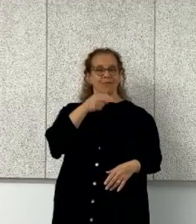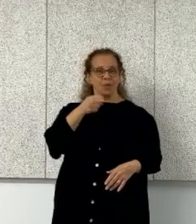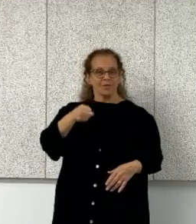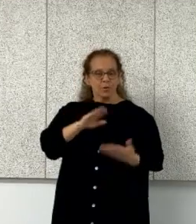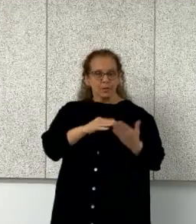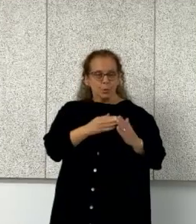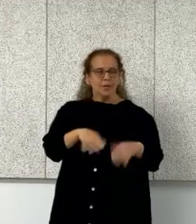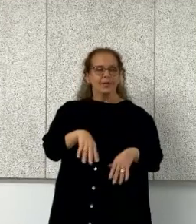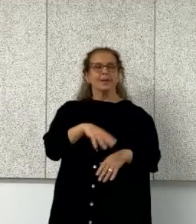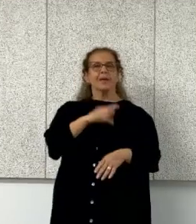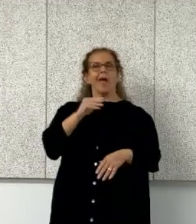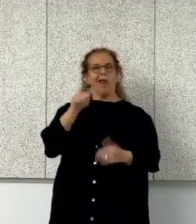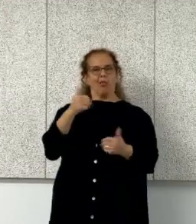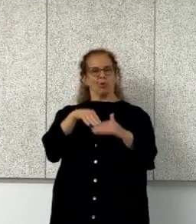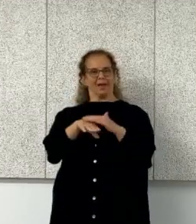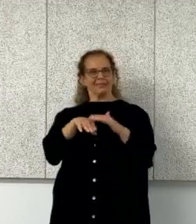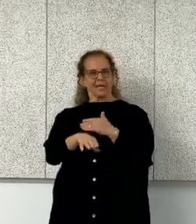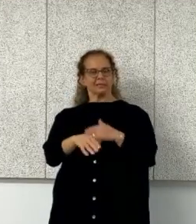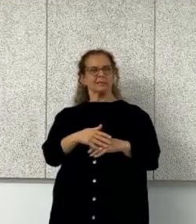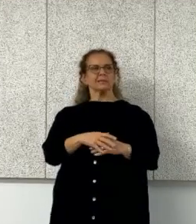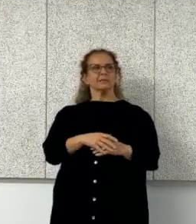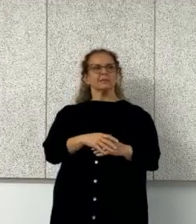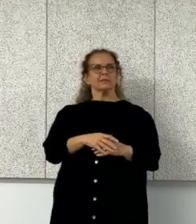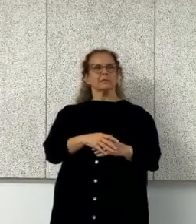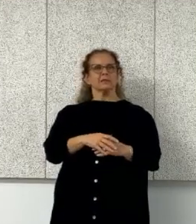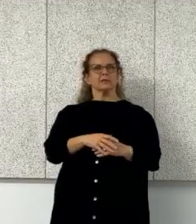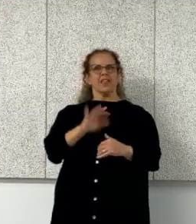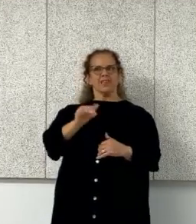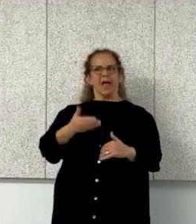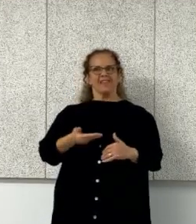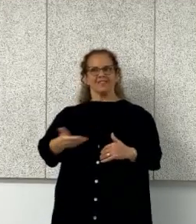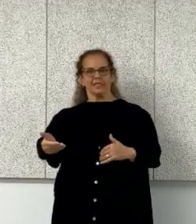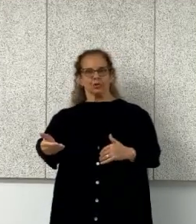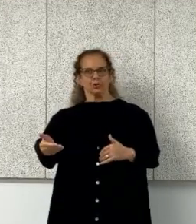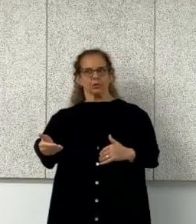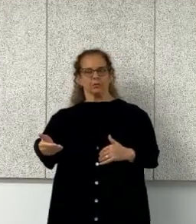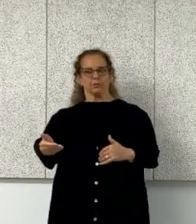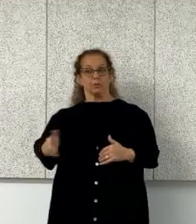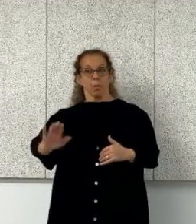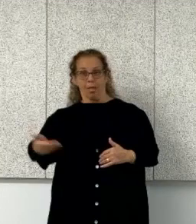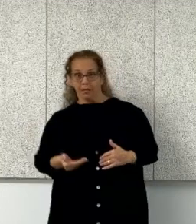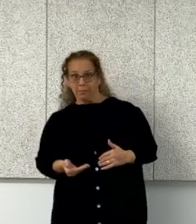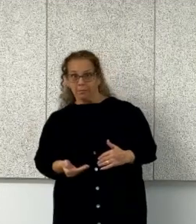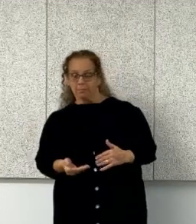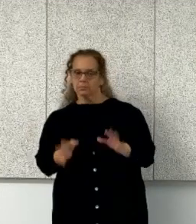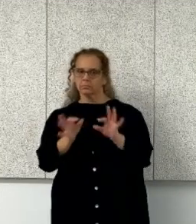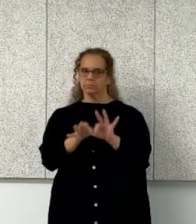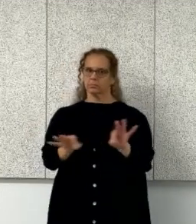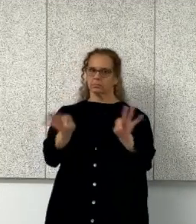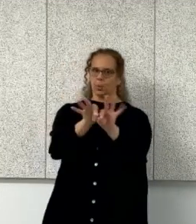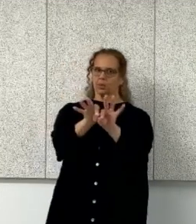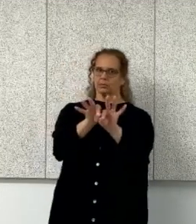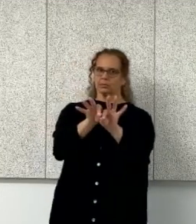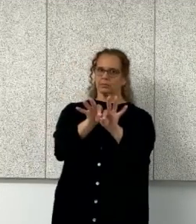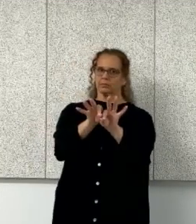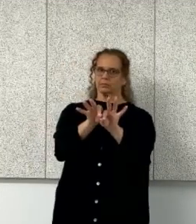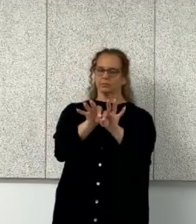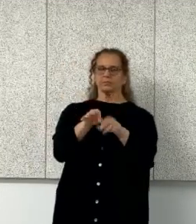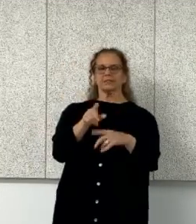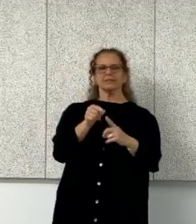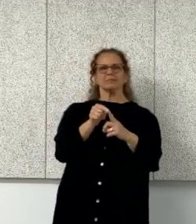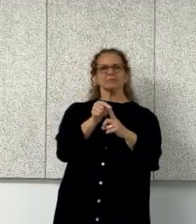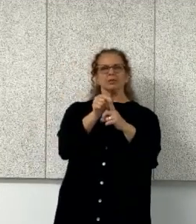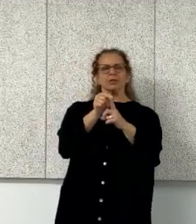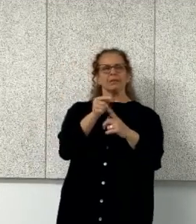in terms of other ways. That invitation and welcome is so important, you know, particularly as a marketer